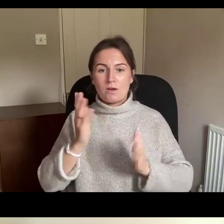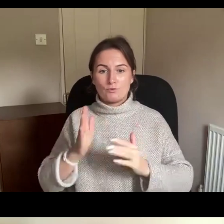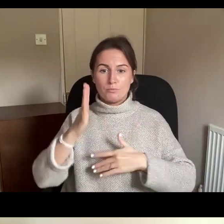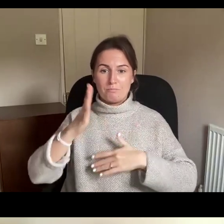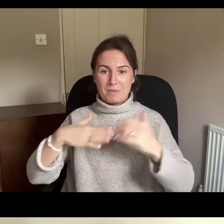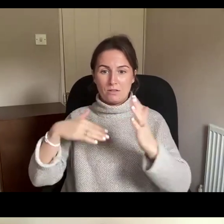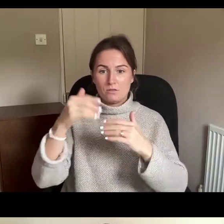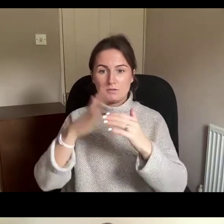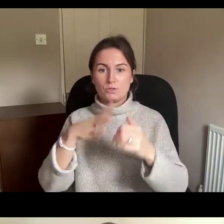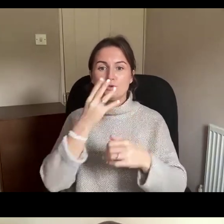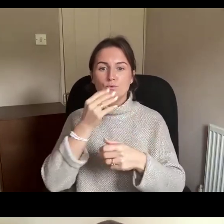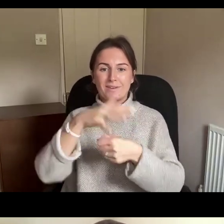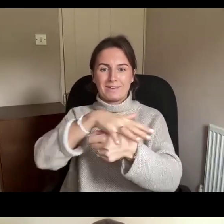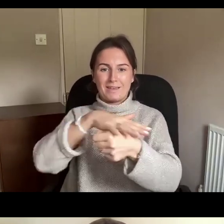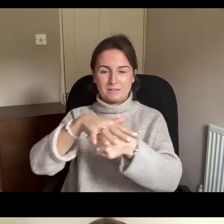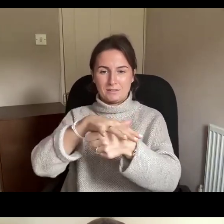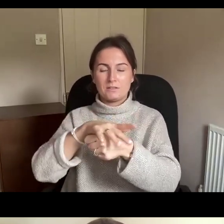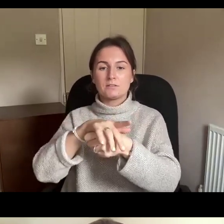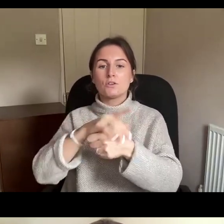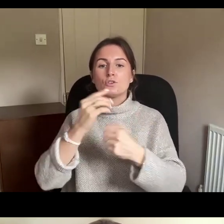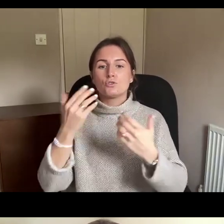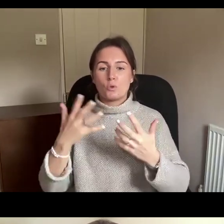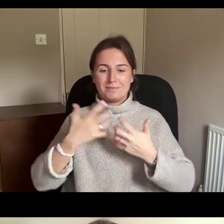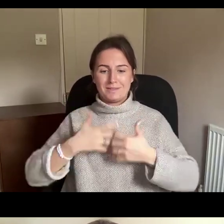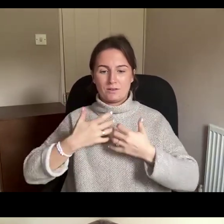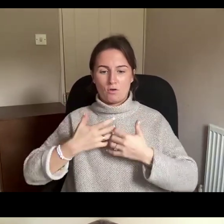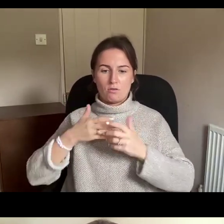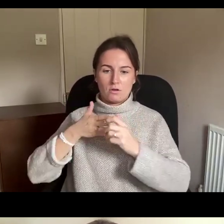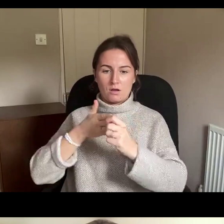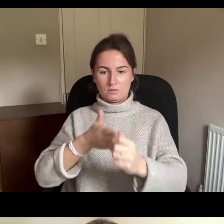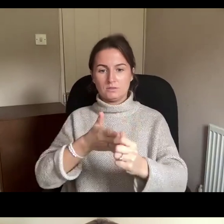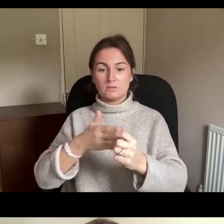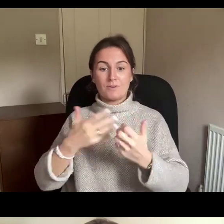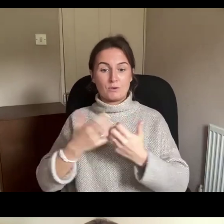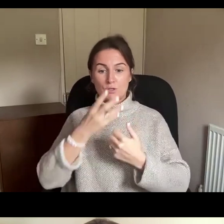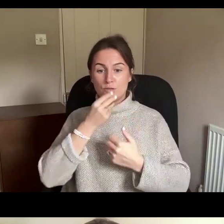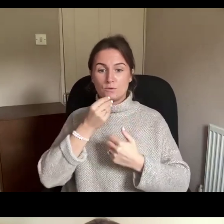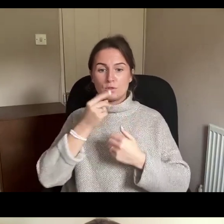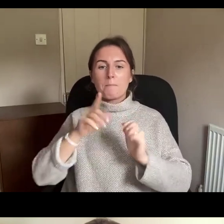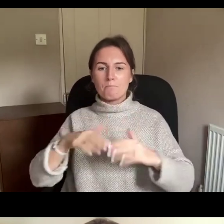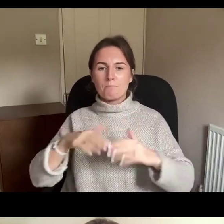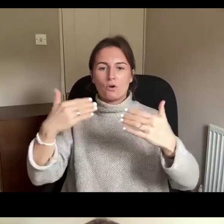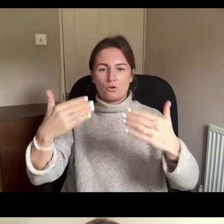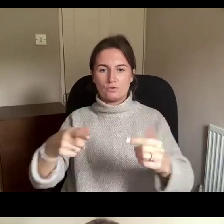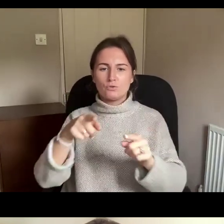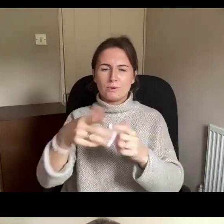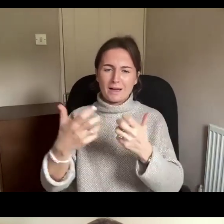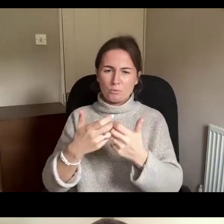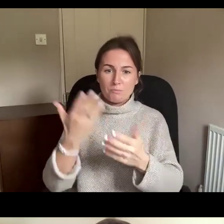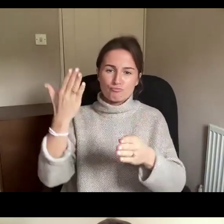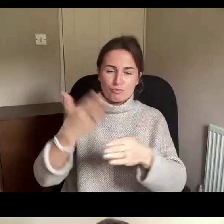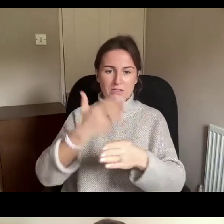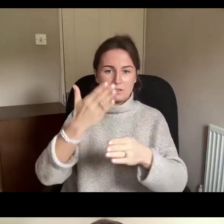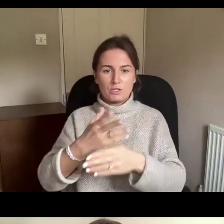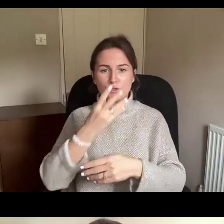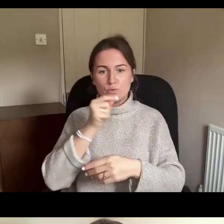So move from beyond the very technical guidance on how to use the tool and more into how can I practically use this tool